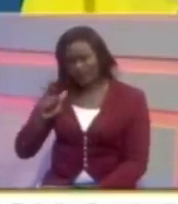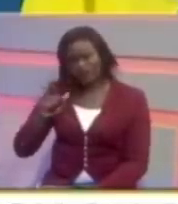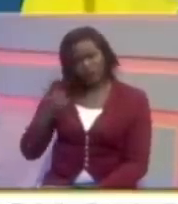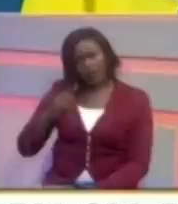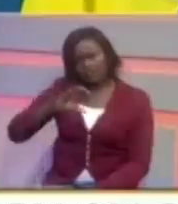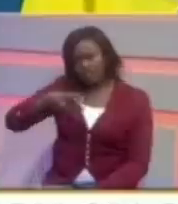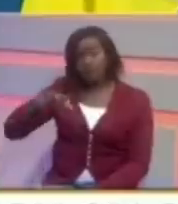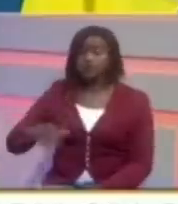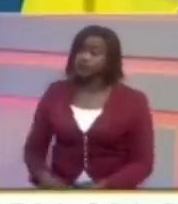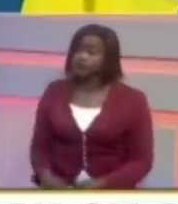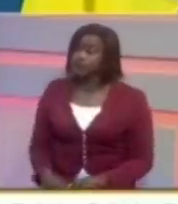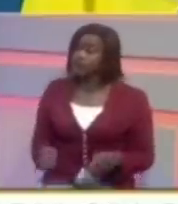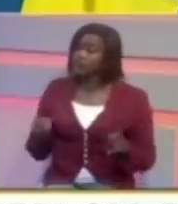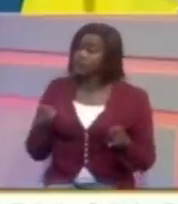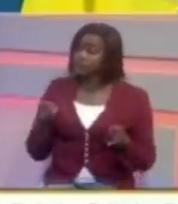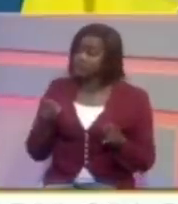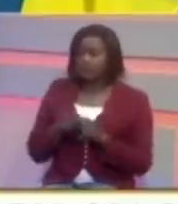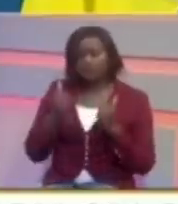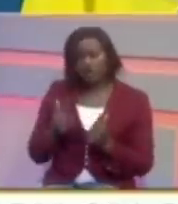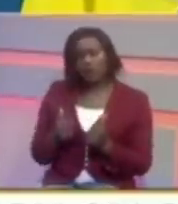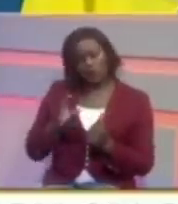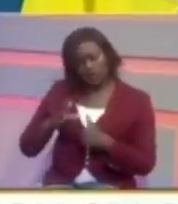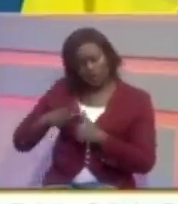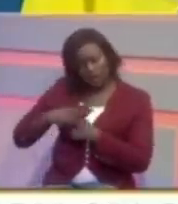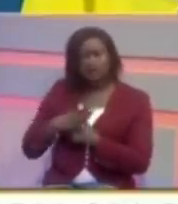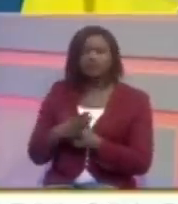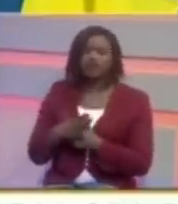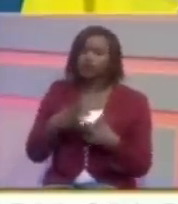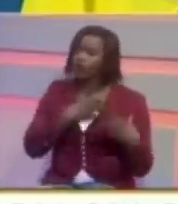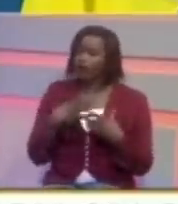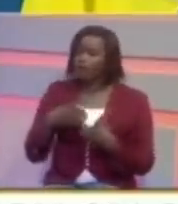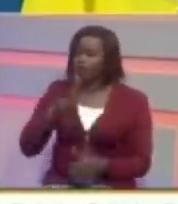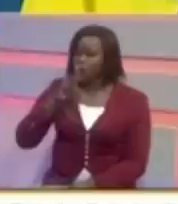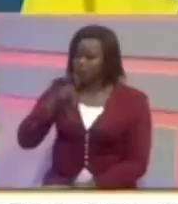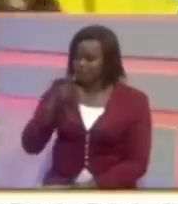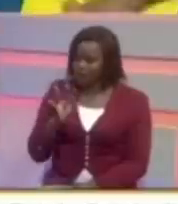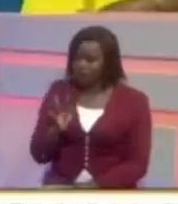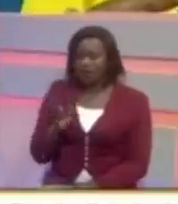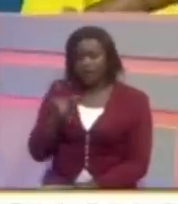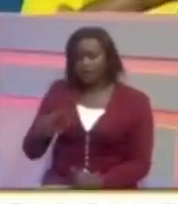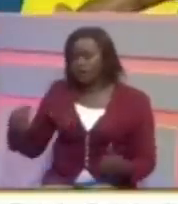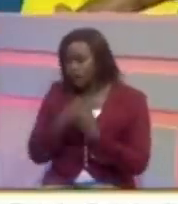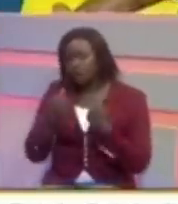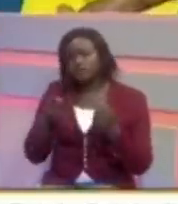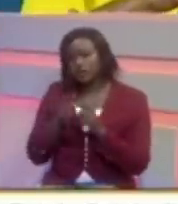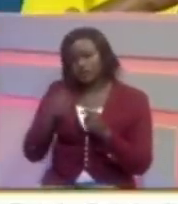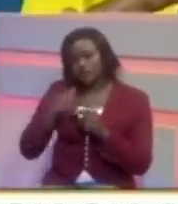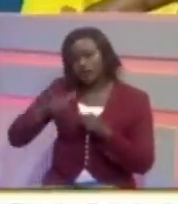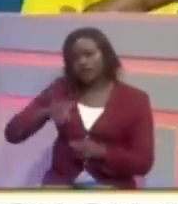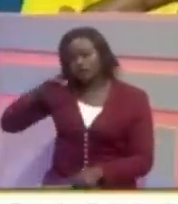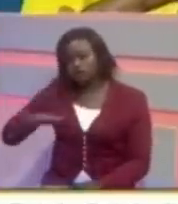According to our UPDF doctrine, I should have stopped to compensate the man of the